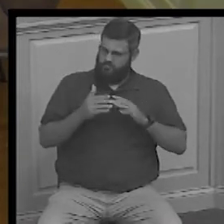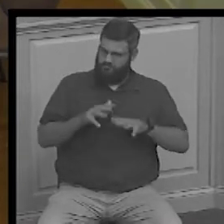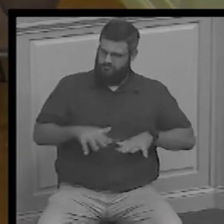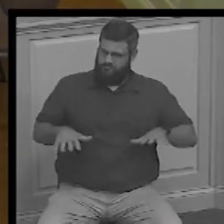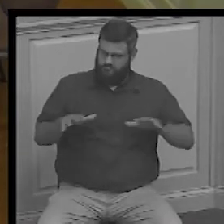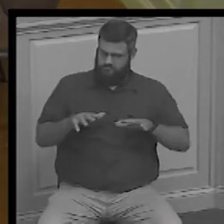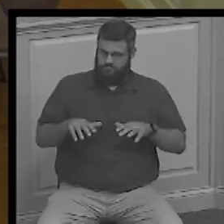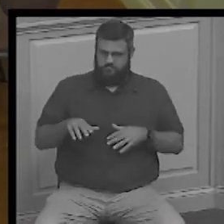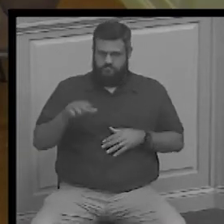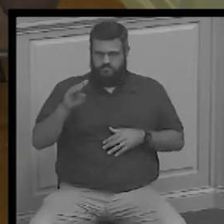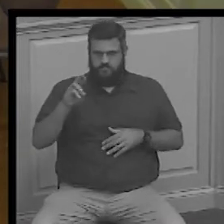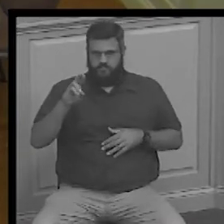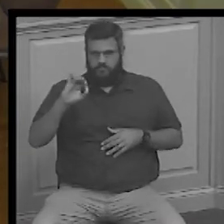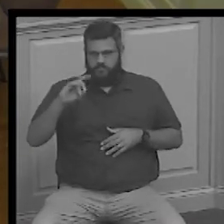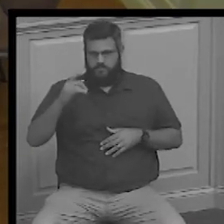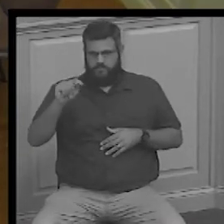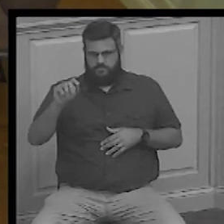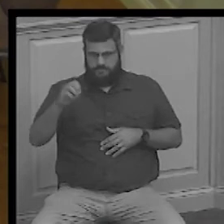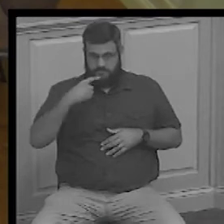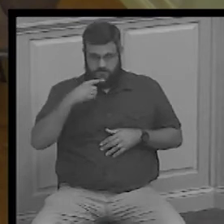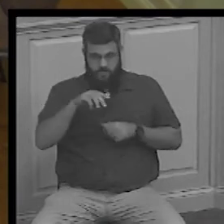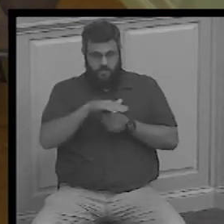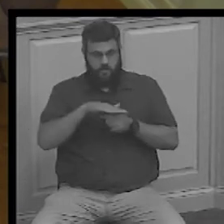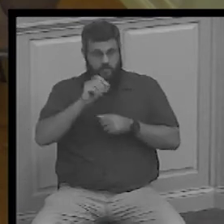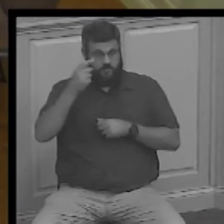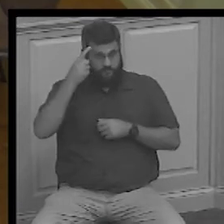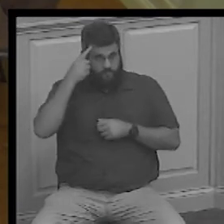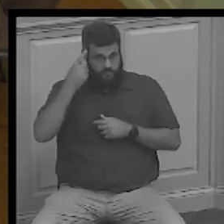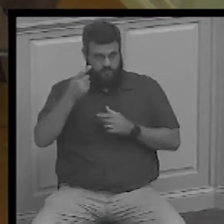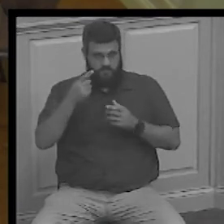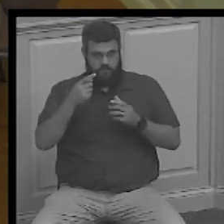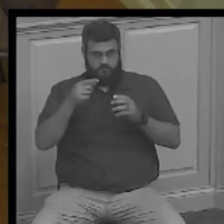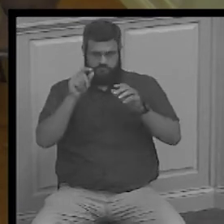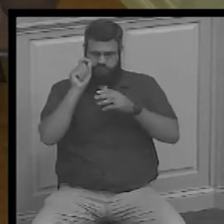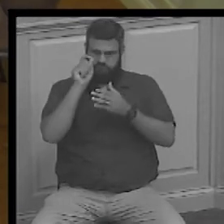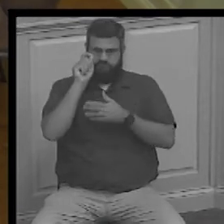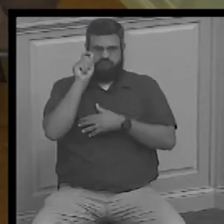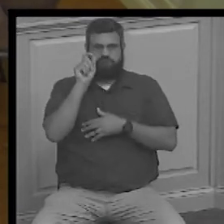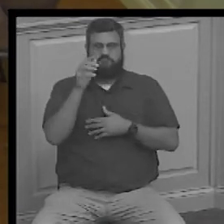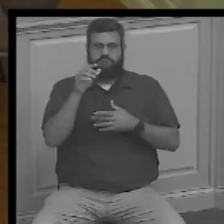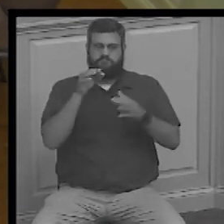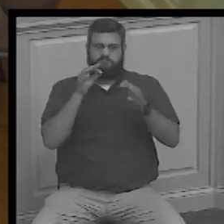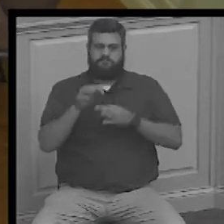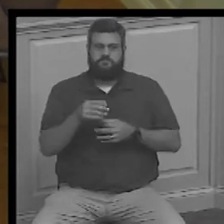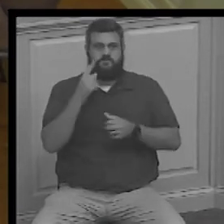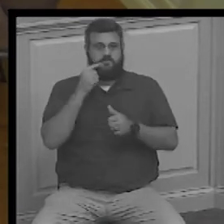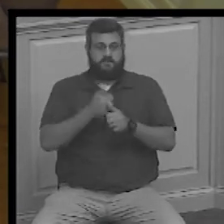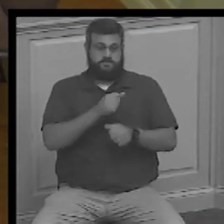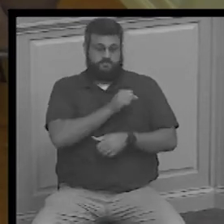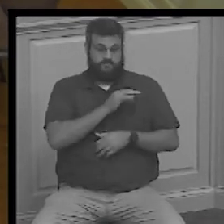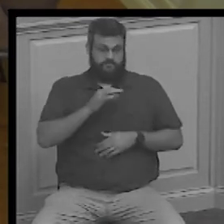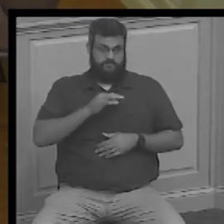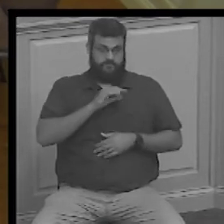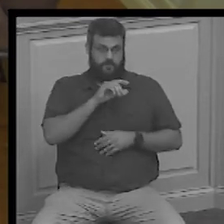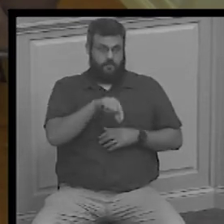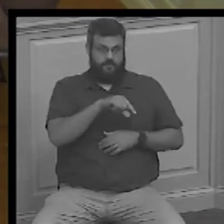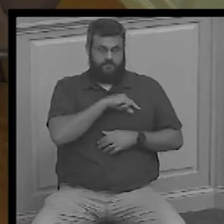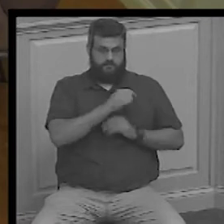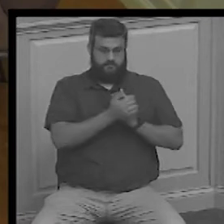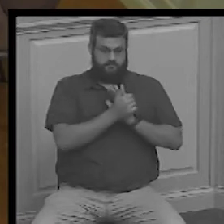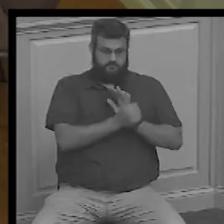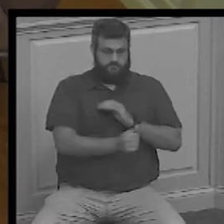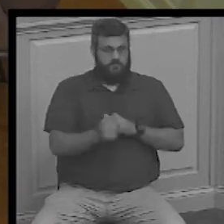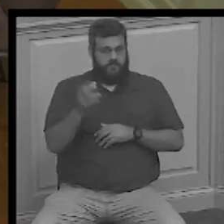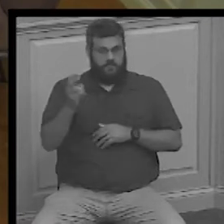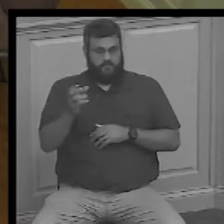the certified local government does stipulate what kind of qualifications that staff has, and the Heritage Council has made that very plain to